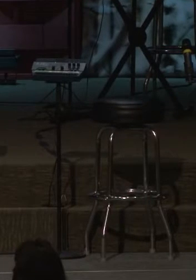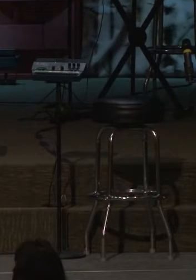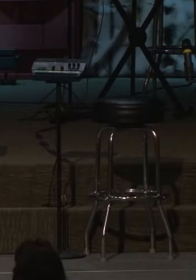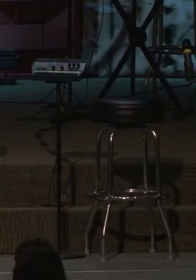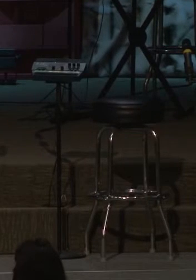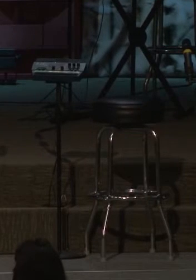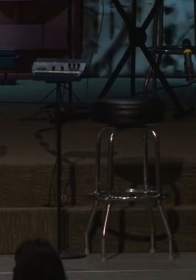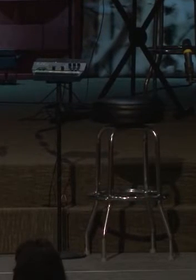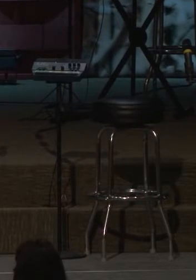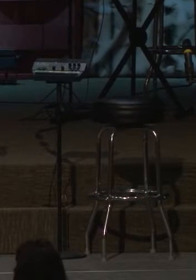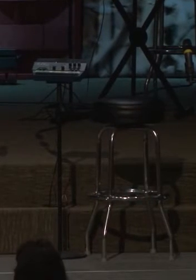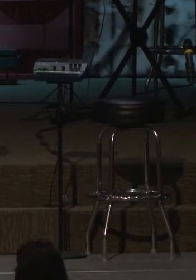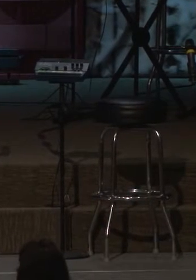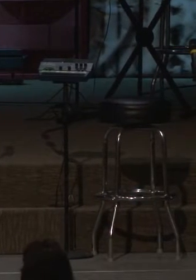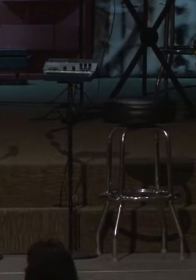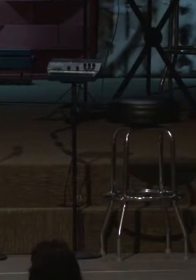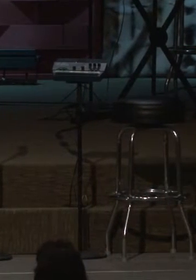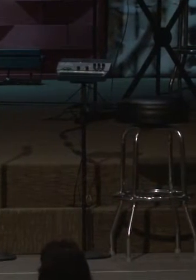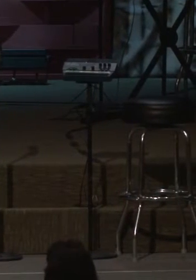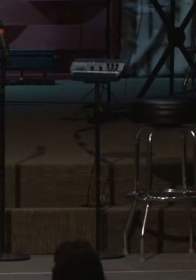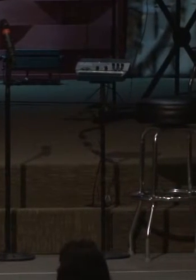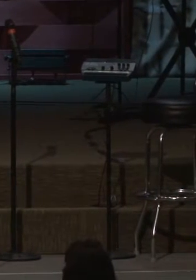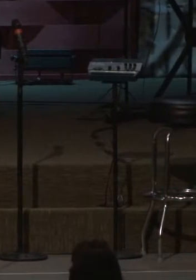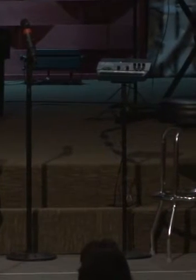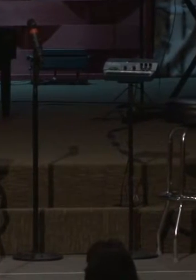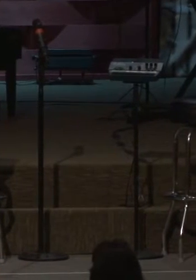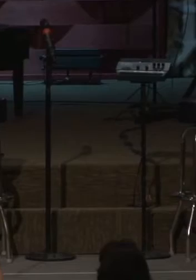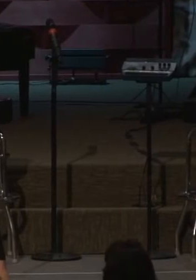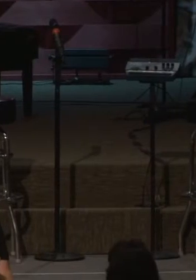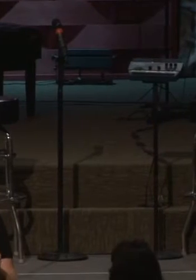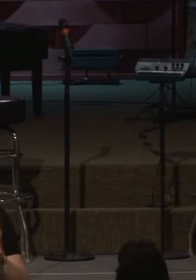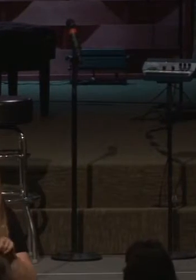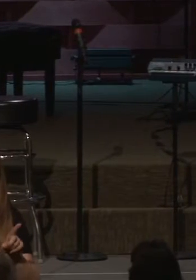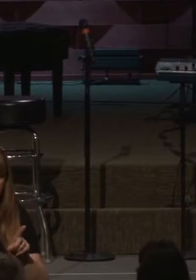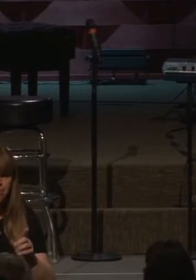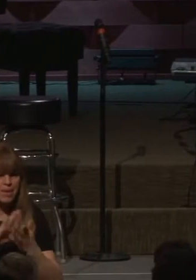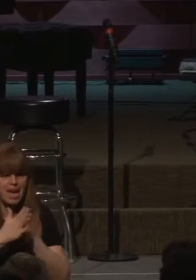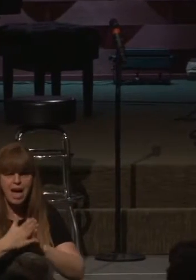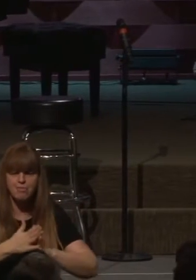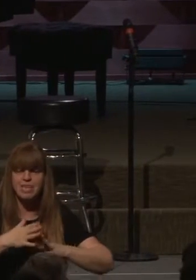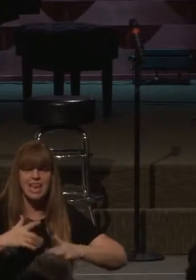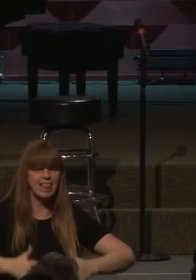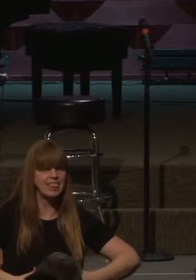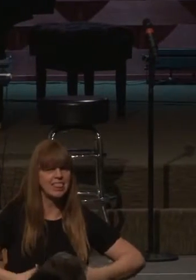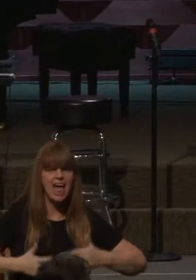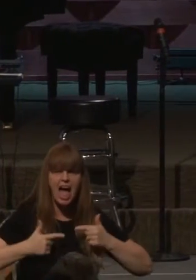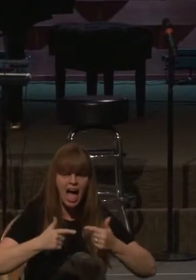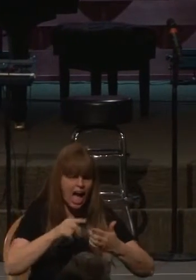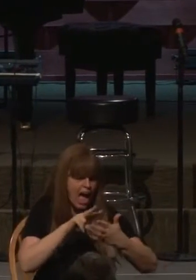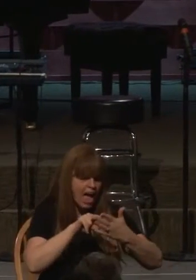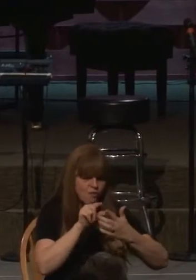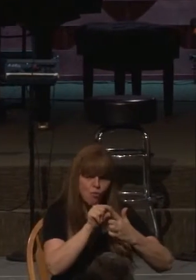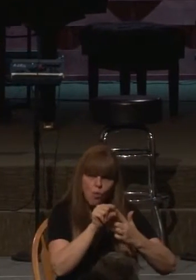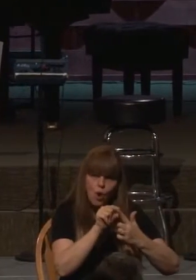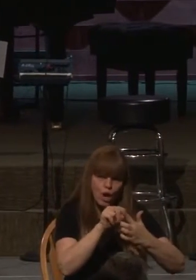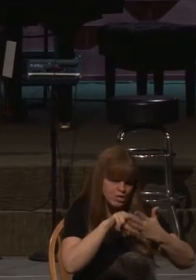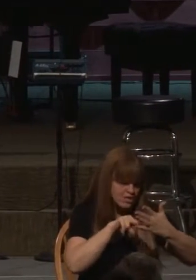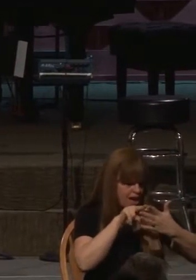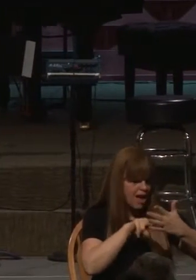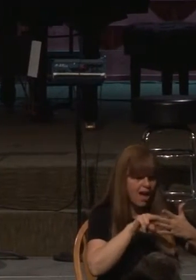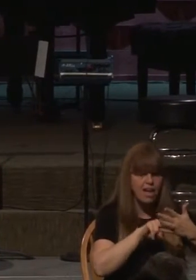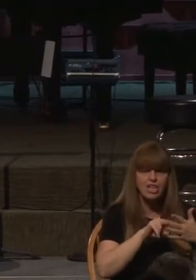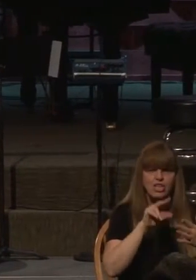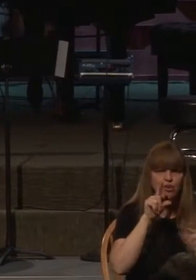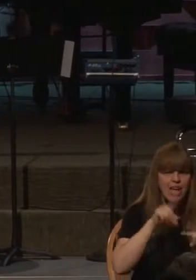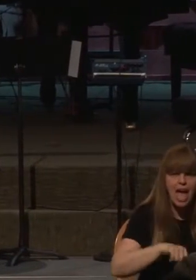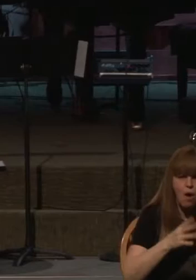not a boring old ancient book that means nothing, but all of a sudden becomes an alive text that is thrilling you and you can't wait till the next morning to